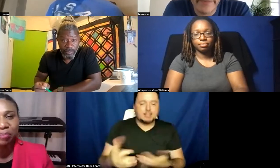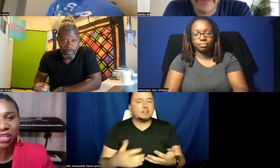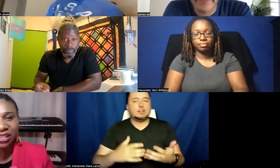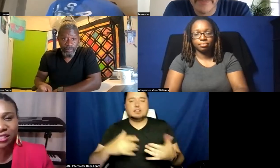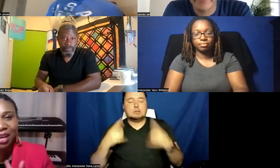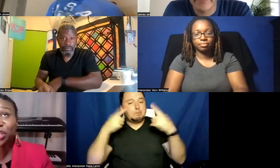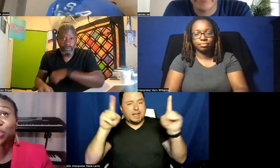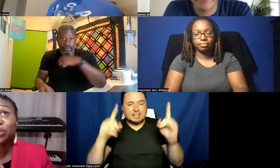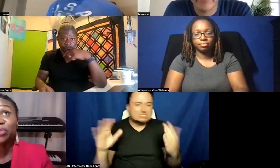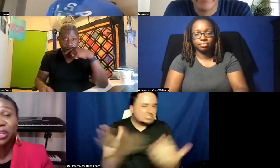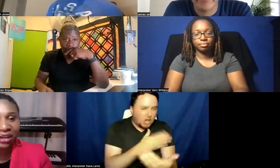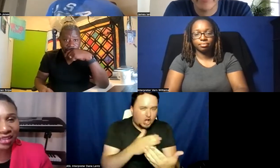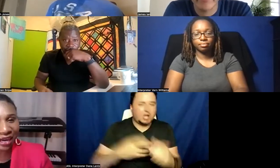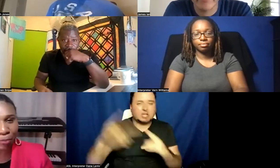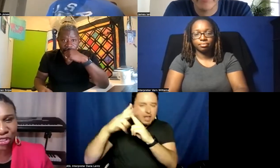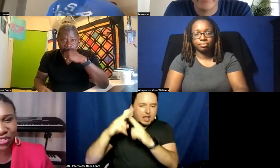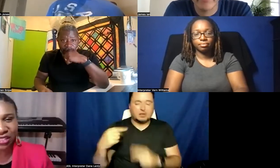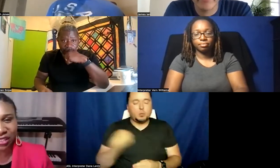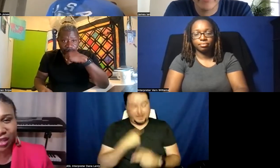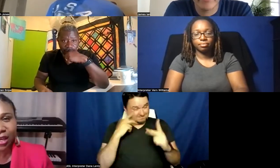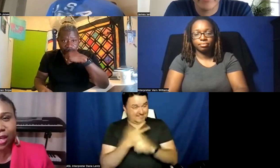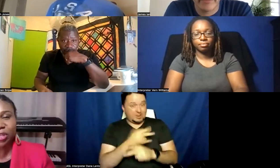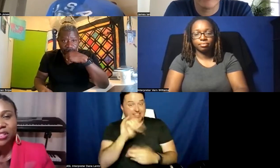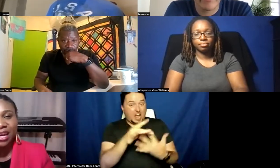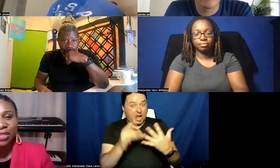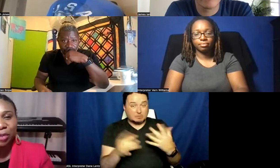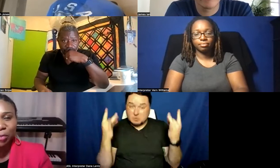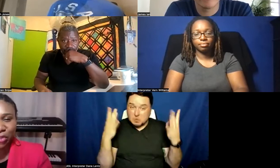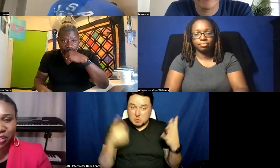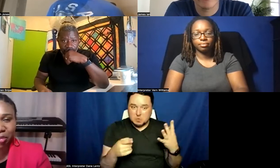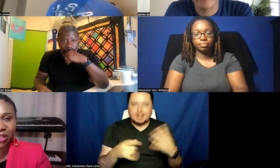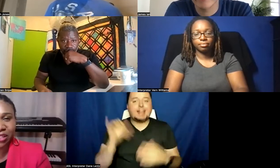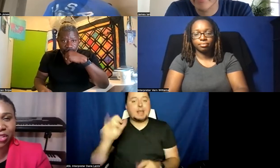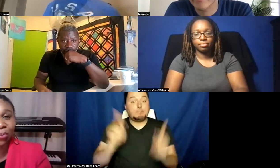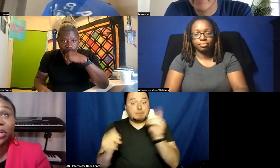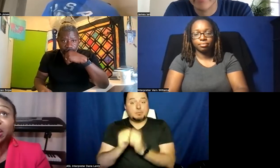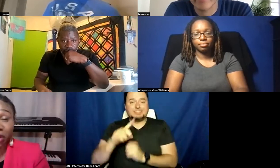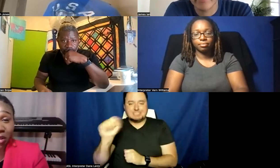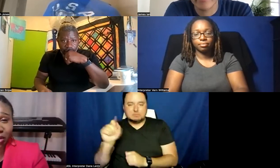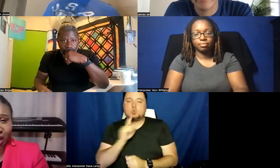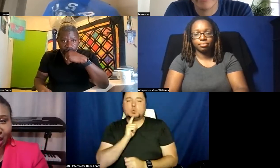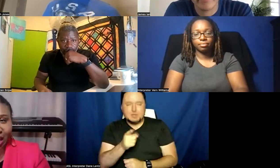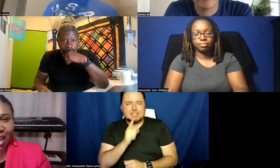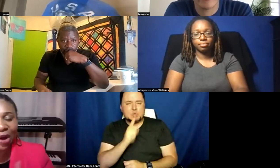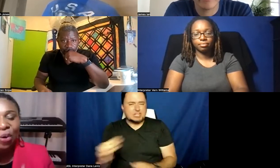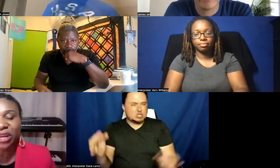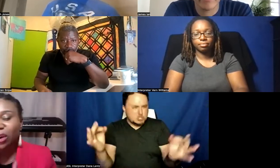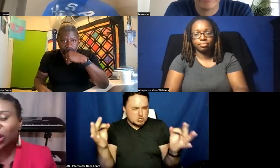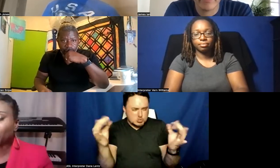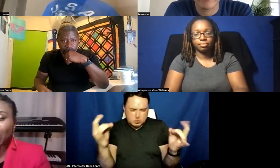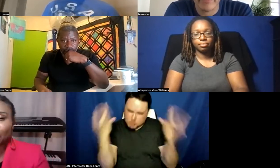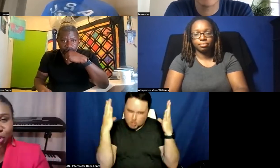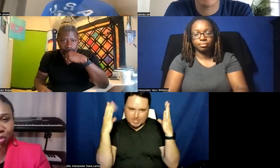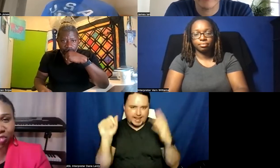doing big things. That means we figured out that option C, because that's what people with disabilities are really, really good at honing